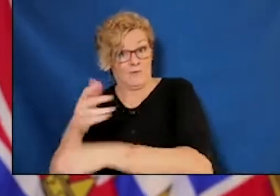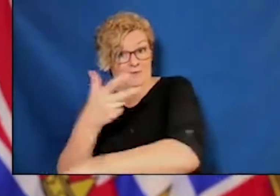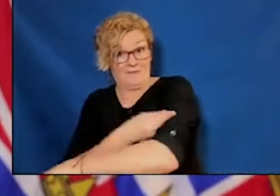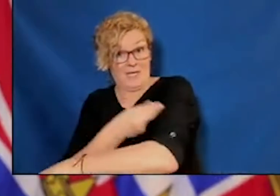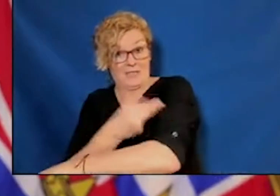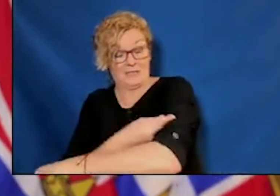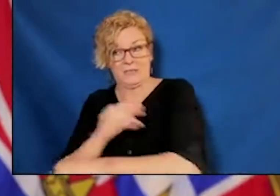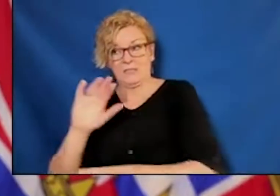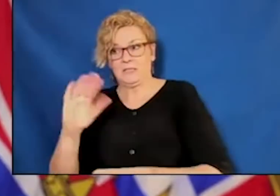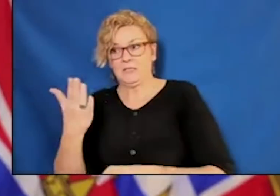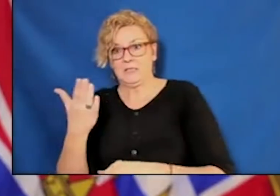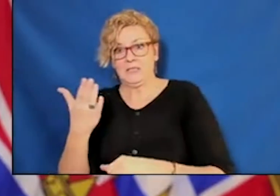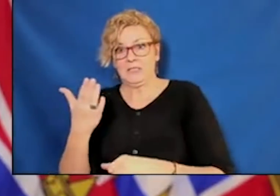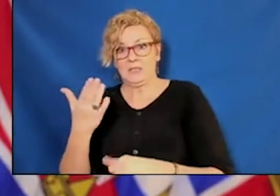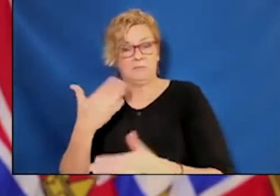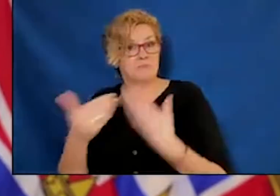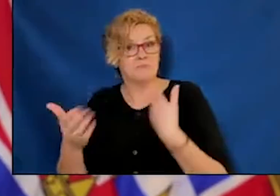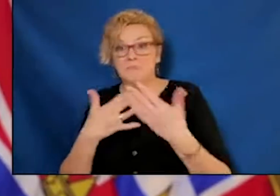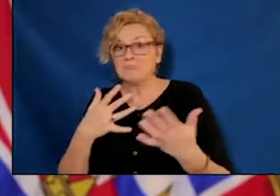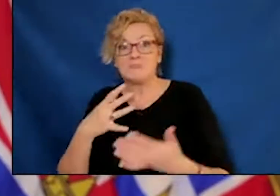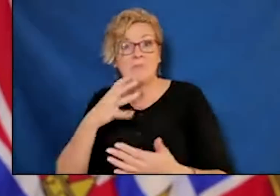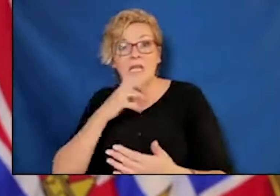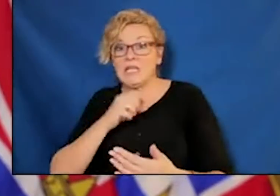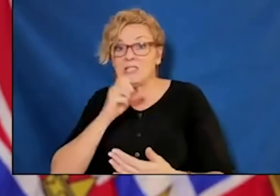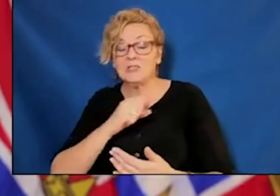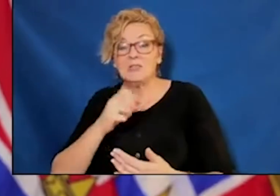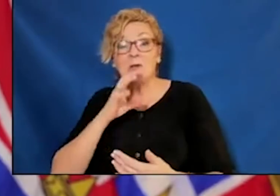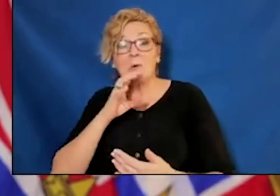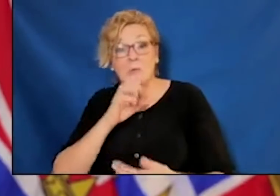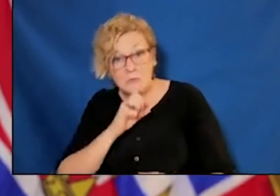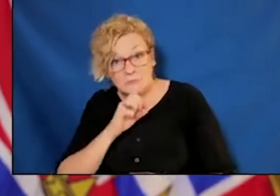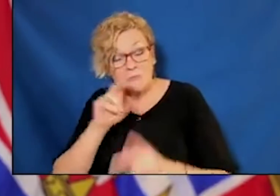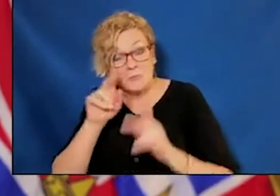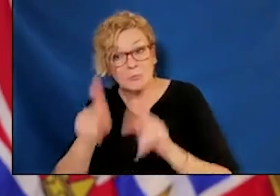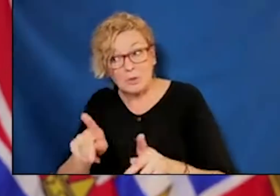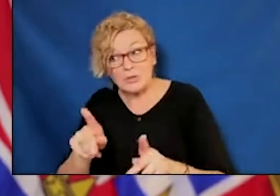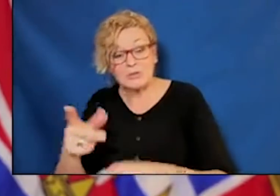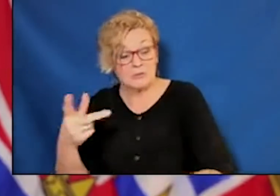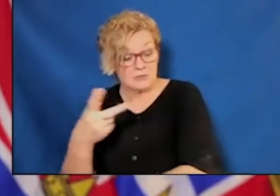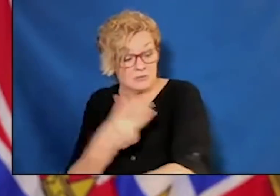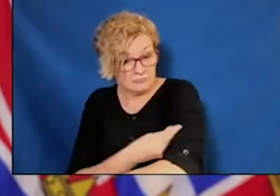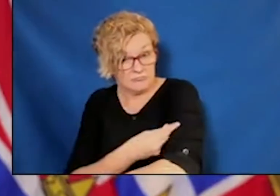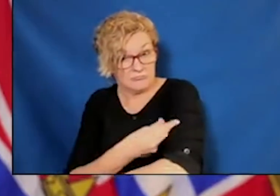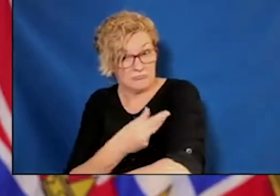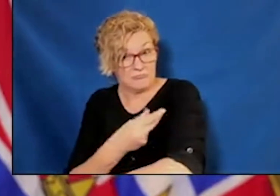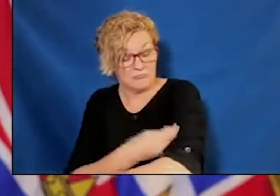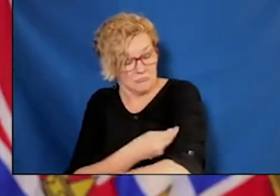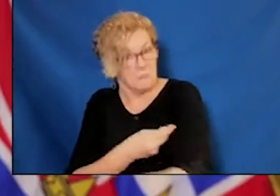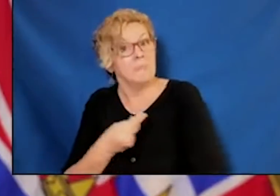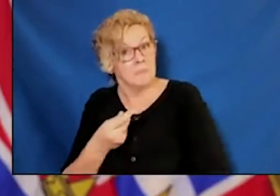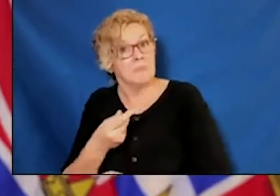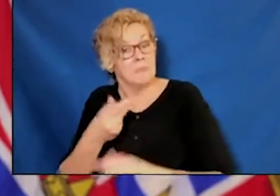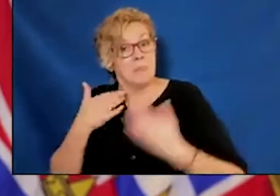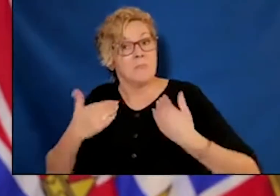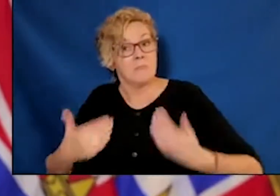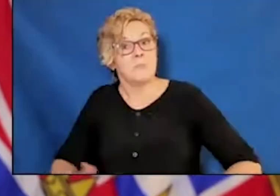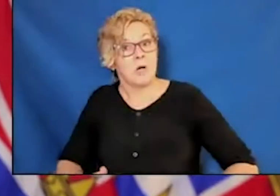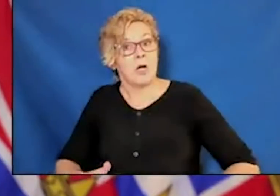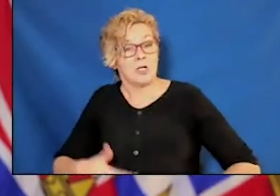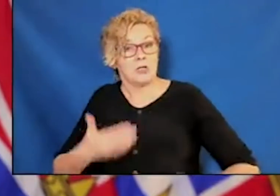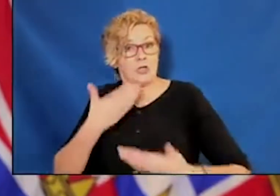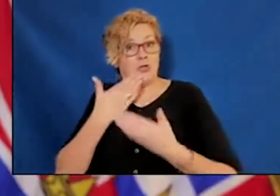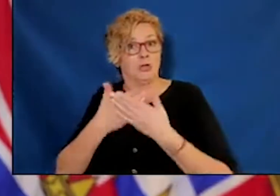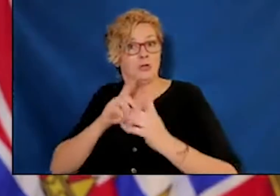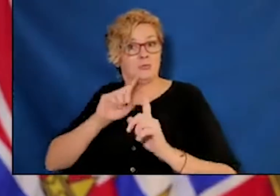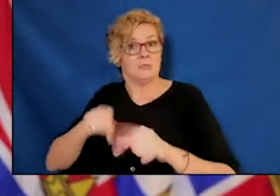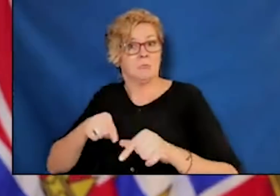to continue to take those measures like wearing personal protective equipment, keeping our distances from each other in enclosed spaces, all of those